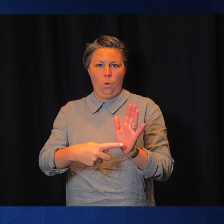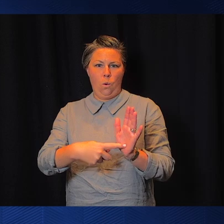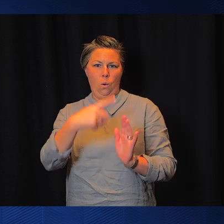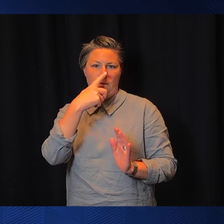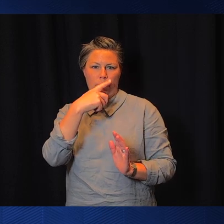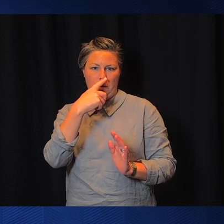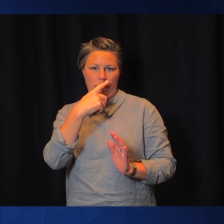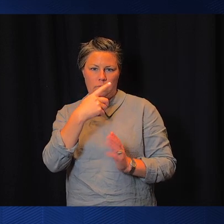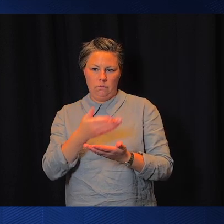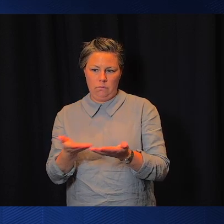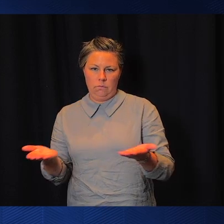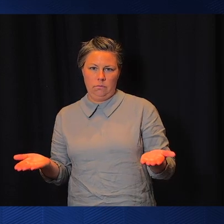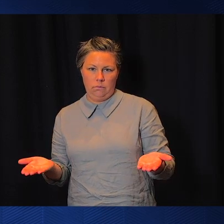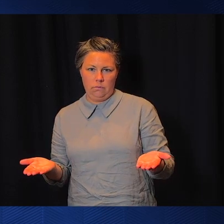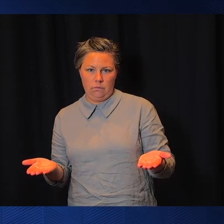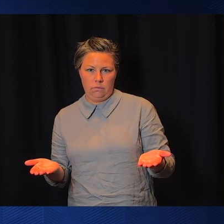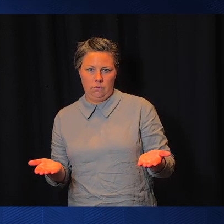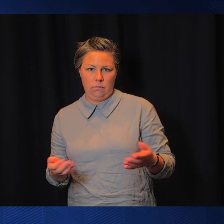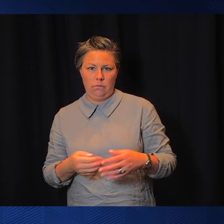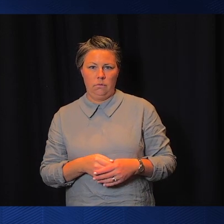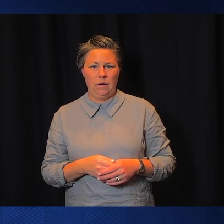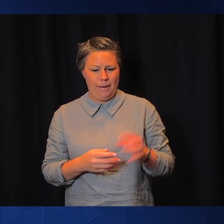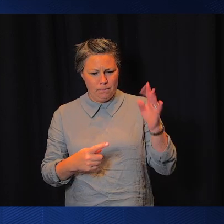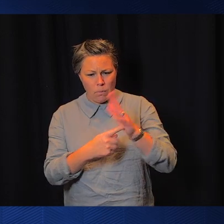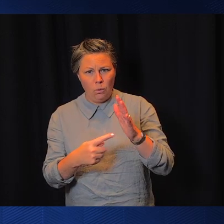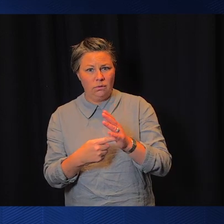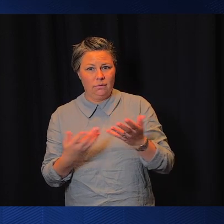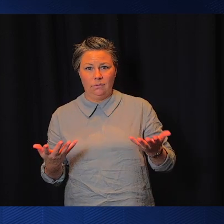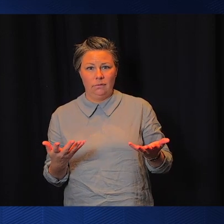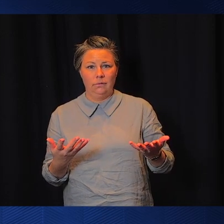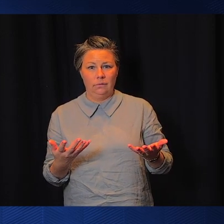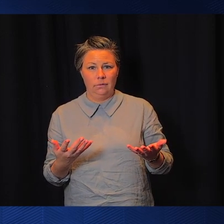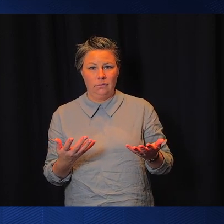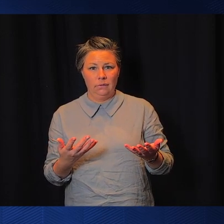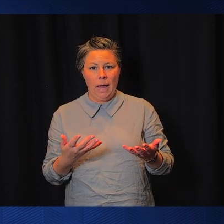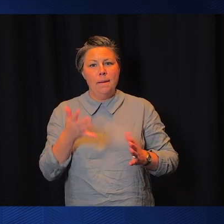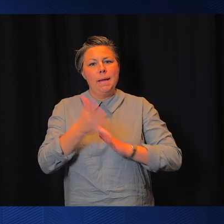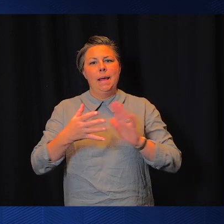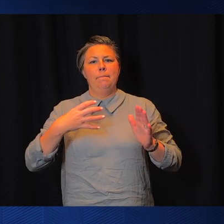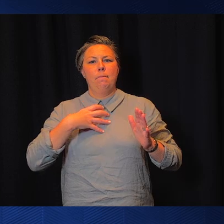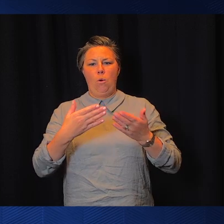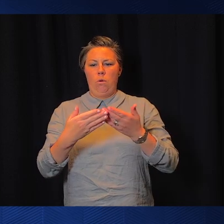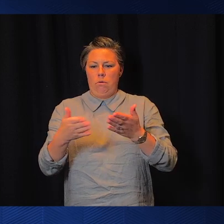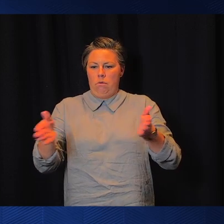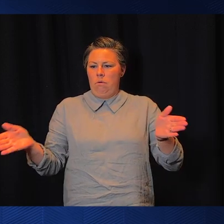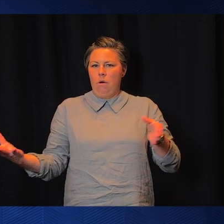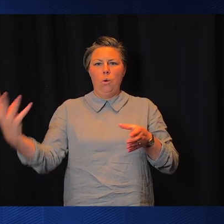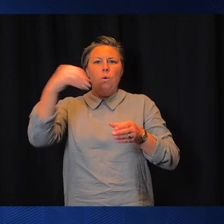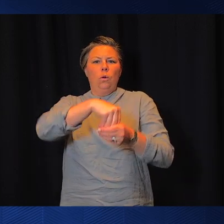apply. This understanding is central to an inclusive approach of